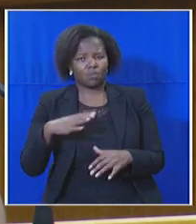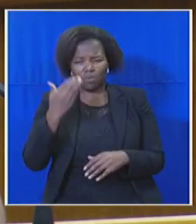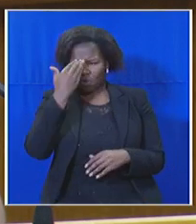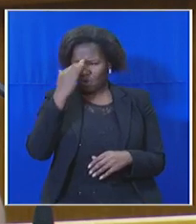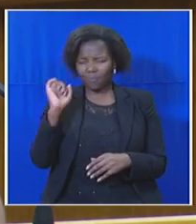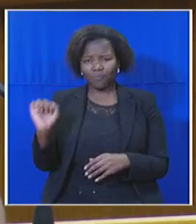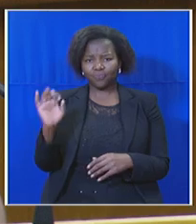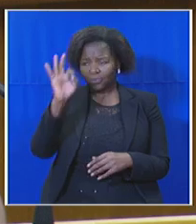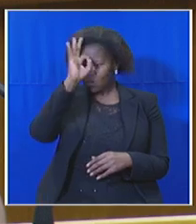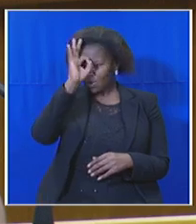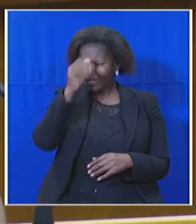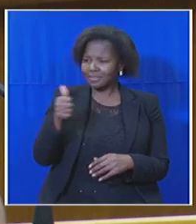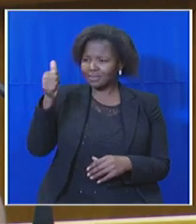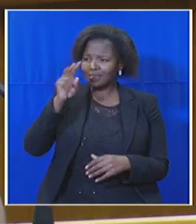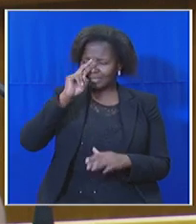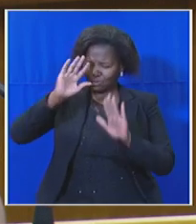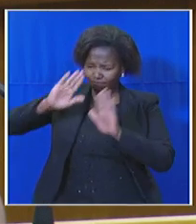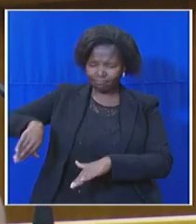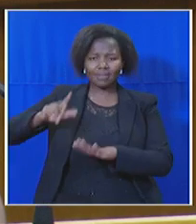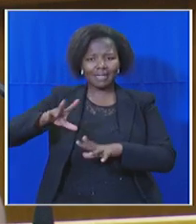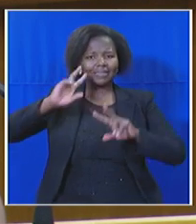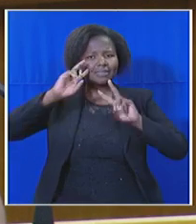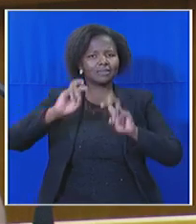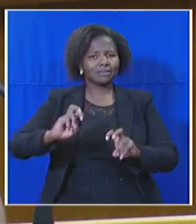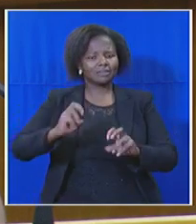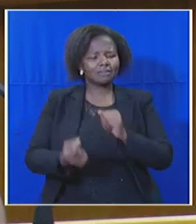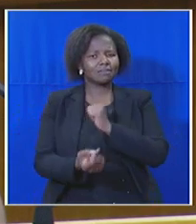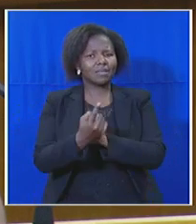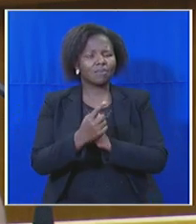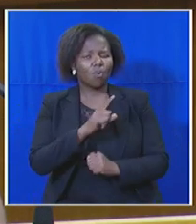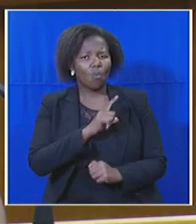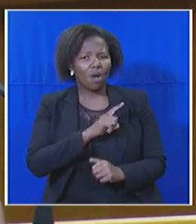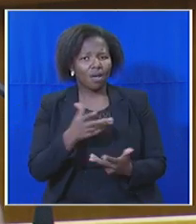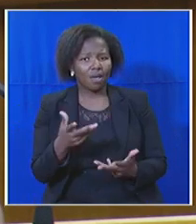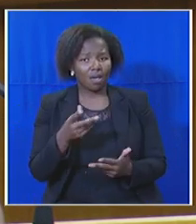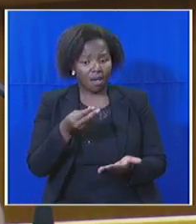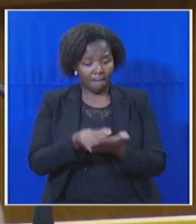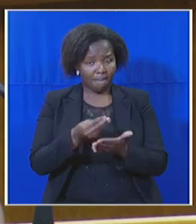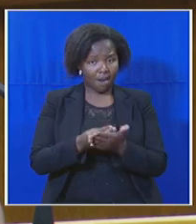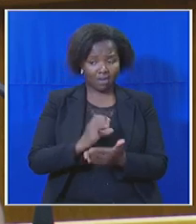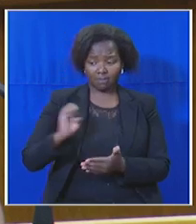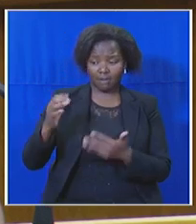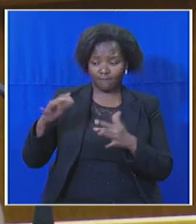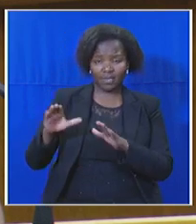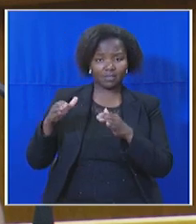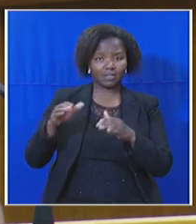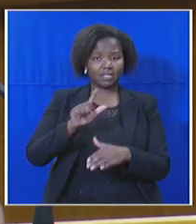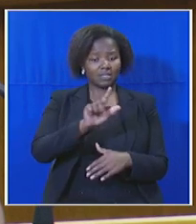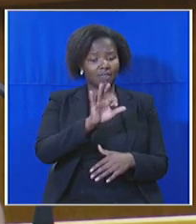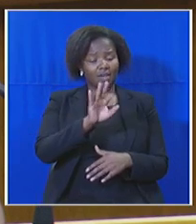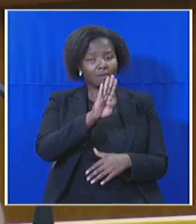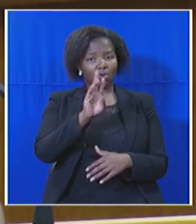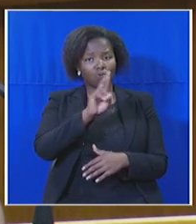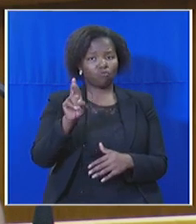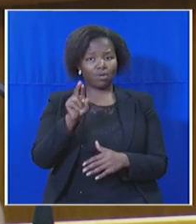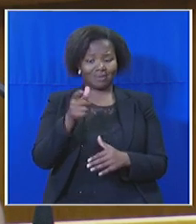drop everything, to do the research and determine why this is? Has he ploughed the necessary funds from his 73 billion rand budget to fix a